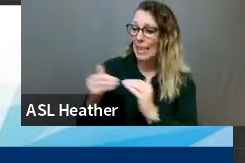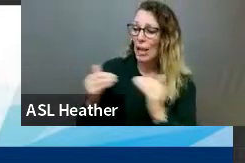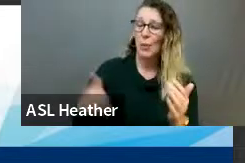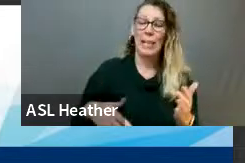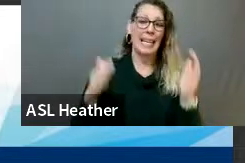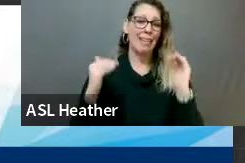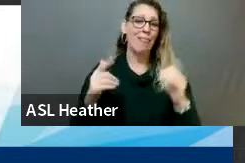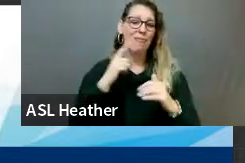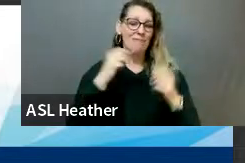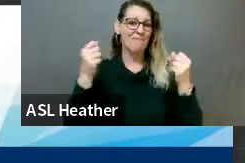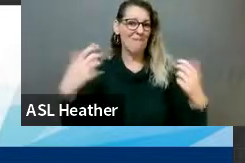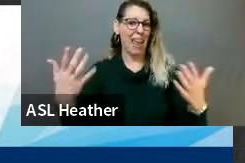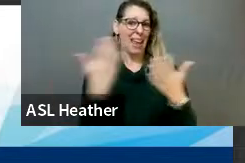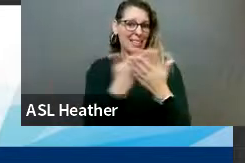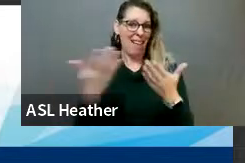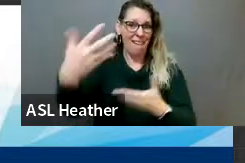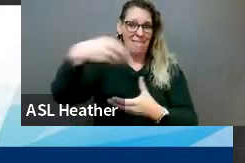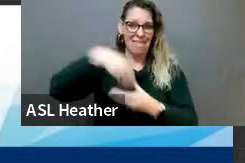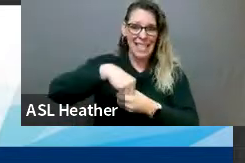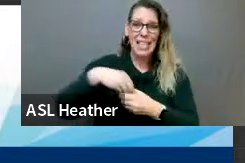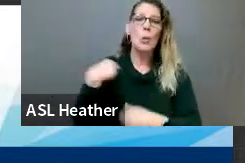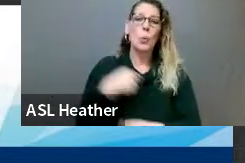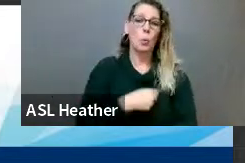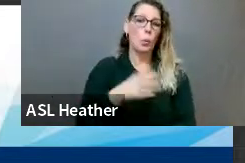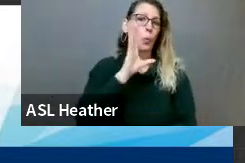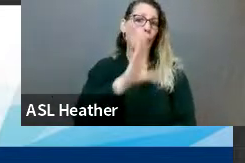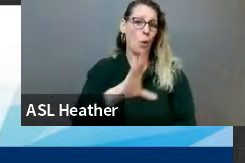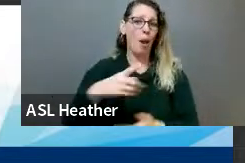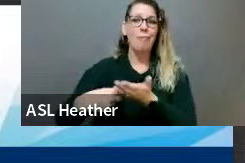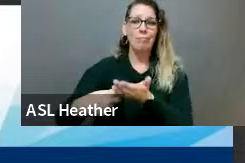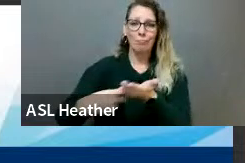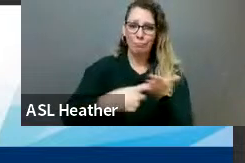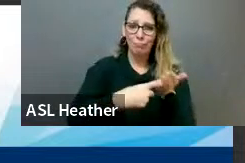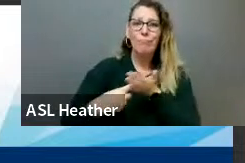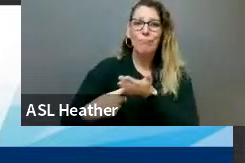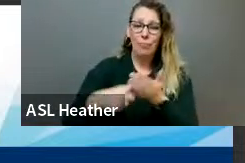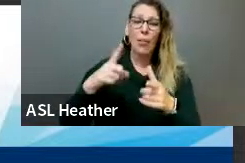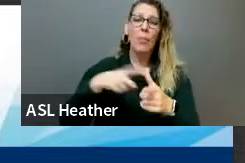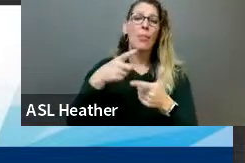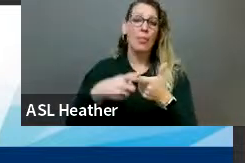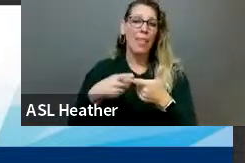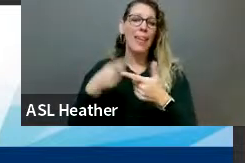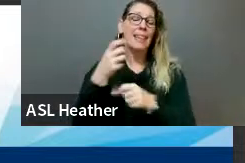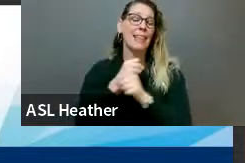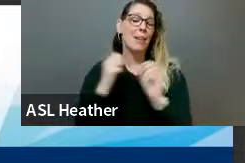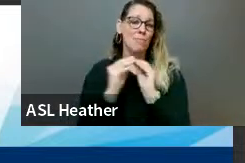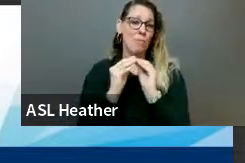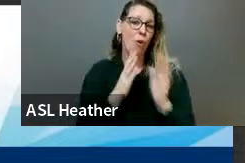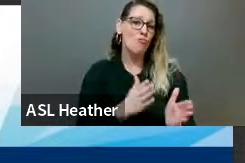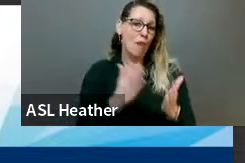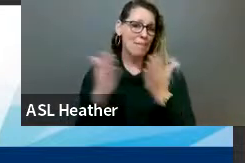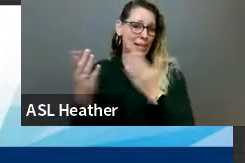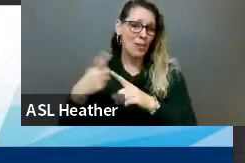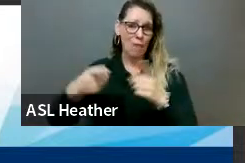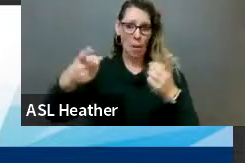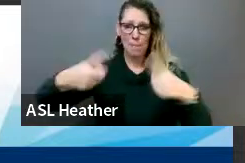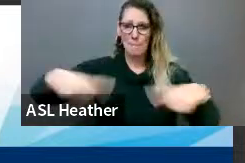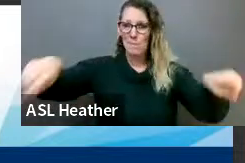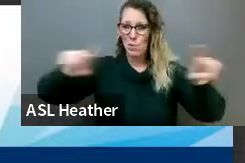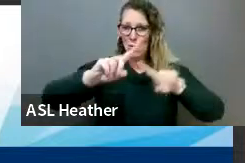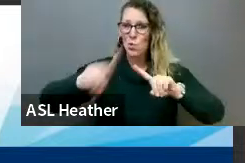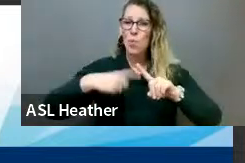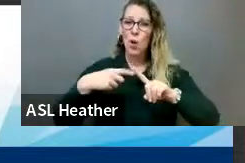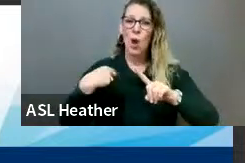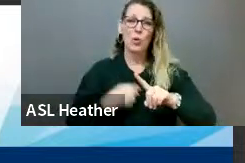a lot of other stuff in there that I think we'll spend time with you all talking about and then getting continued recommendations from you as we present those in the